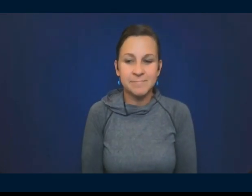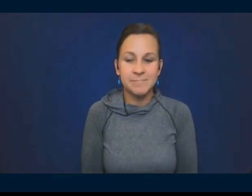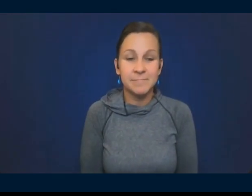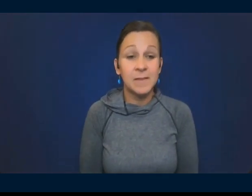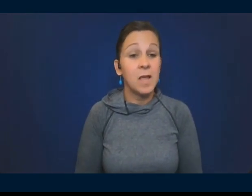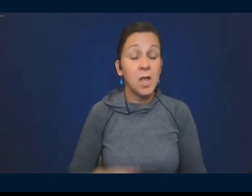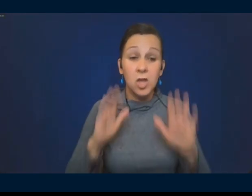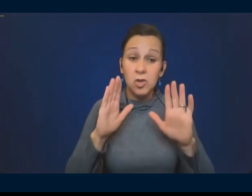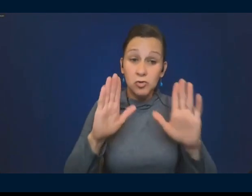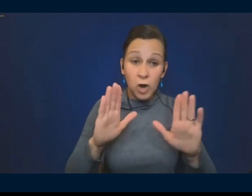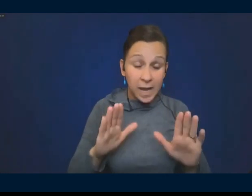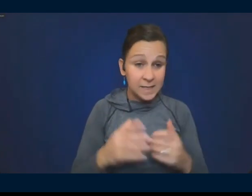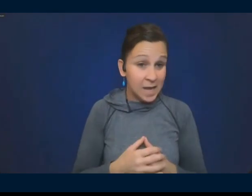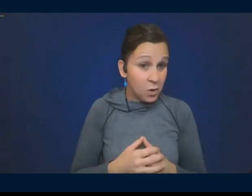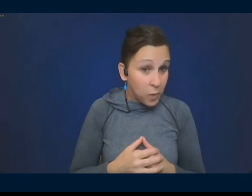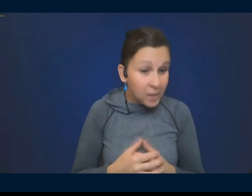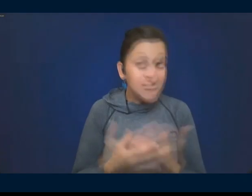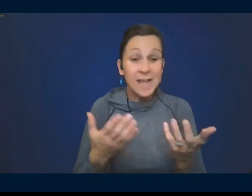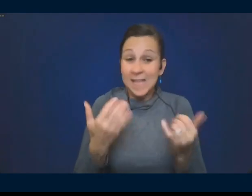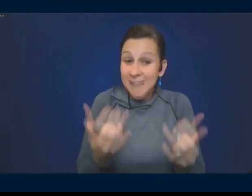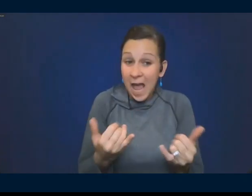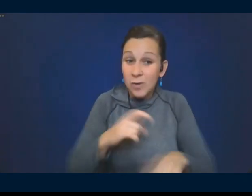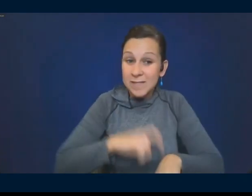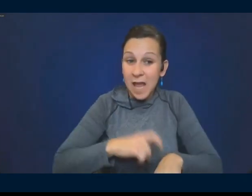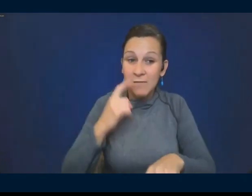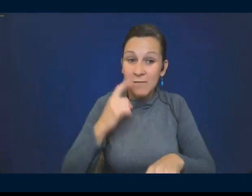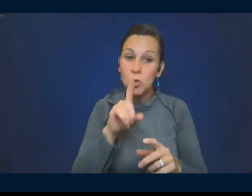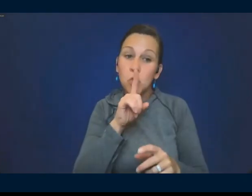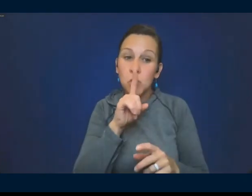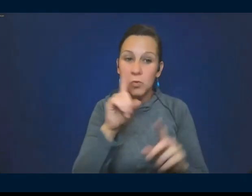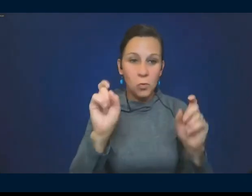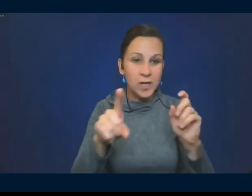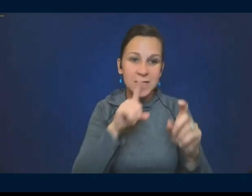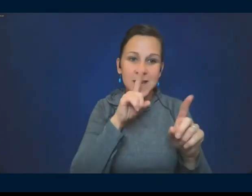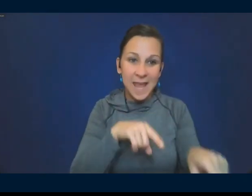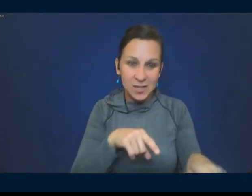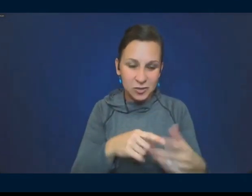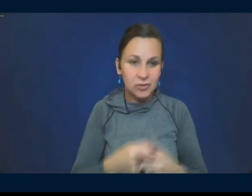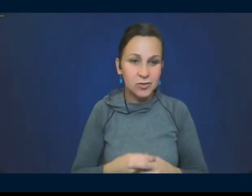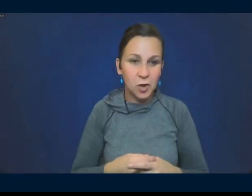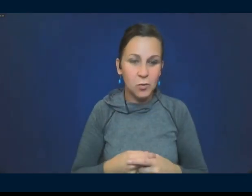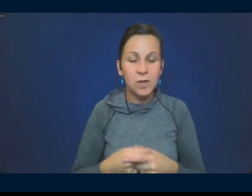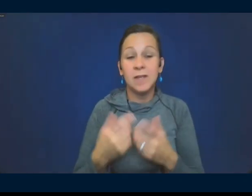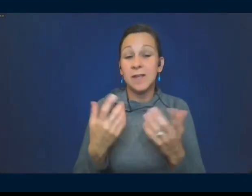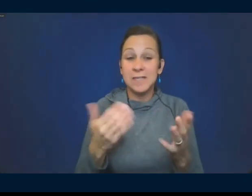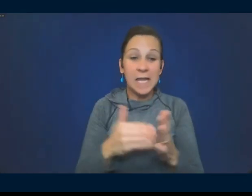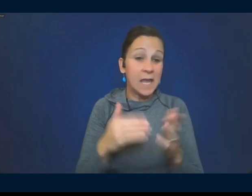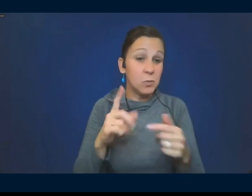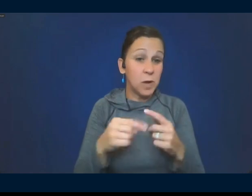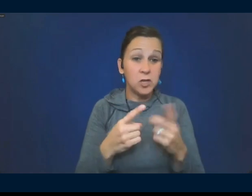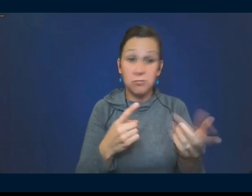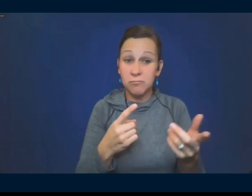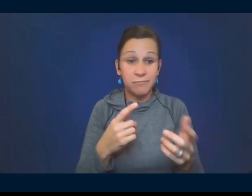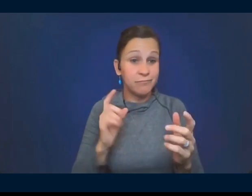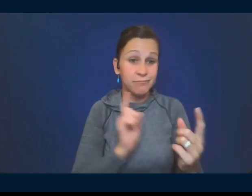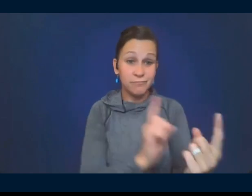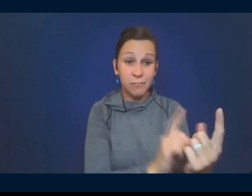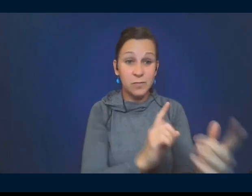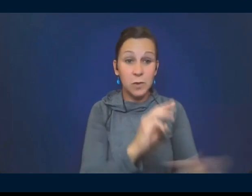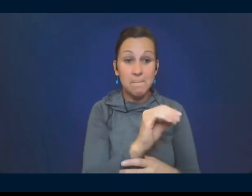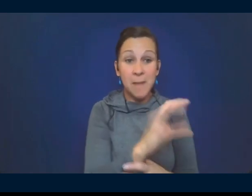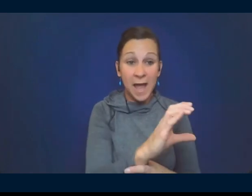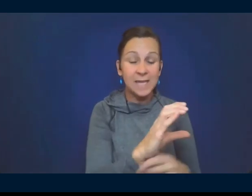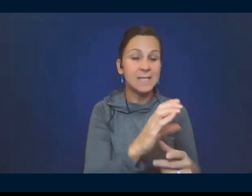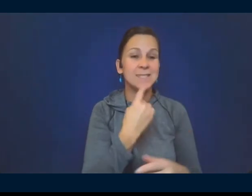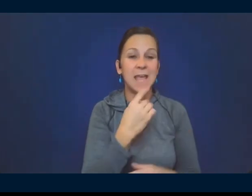Great. Well, now is going to be the time for questions and answers. So again, when you get to a mic, please state your